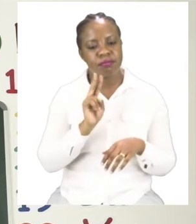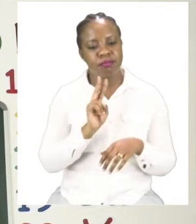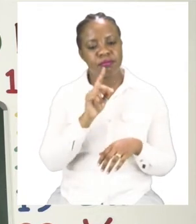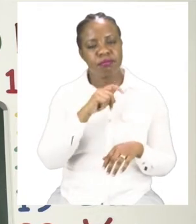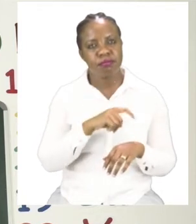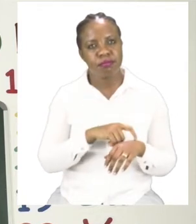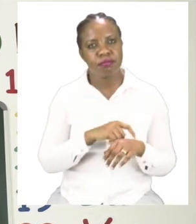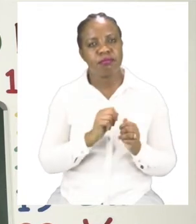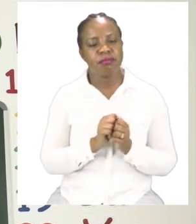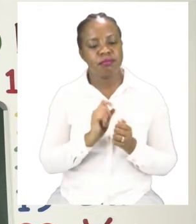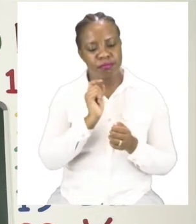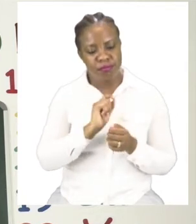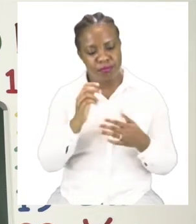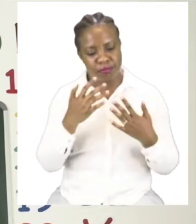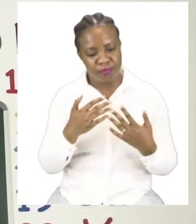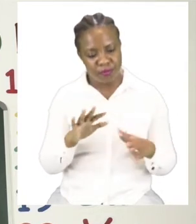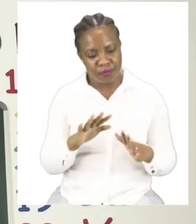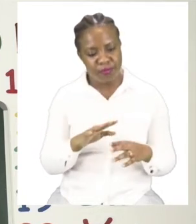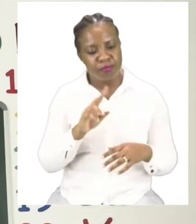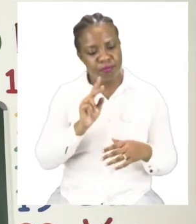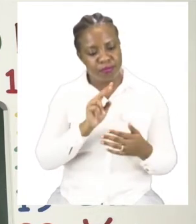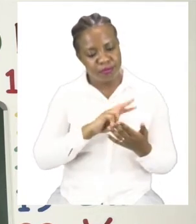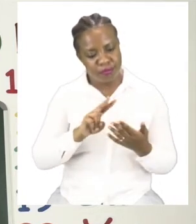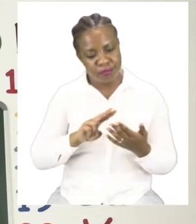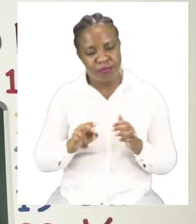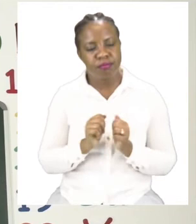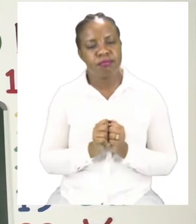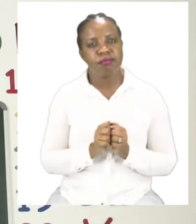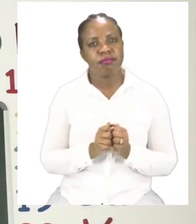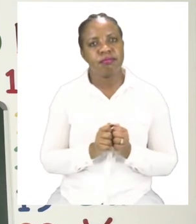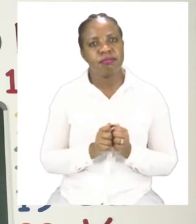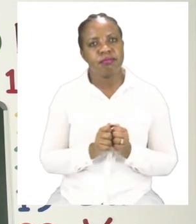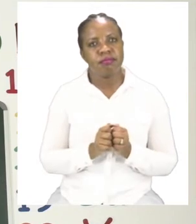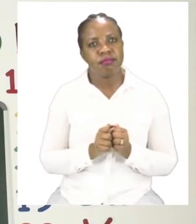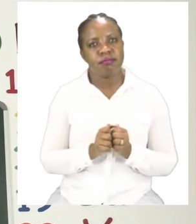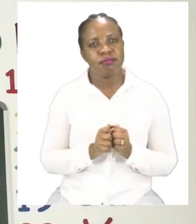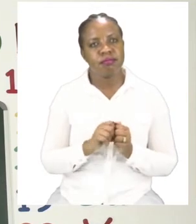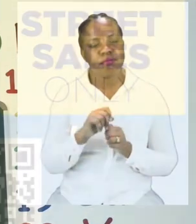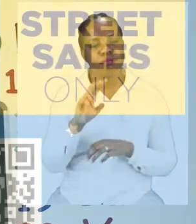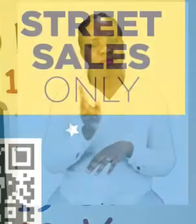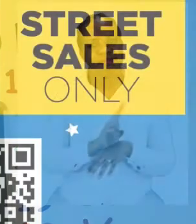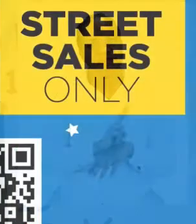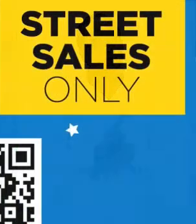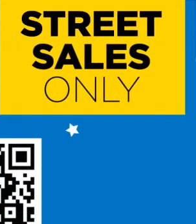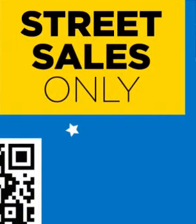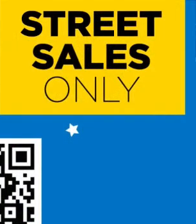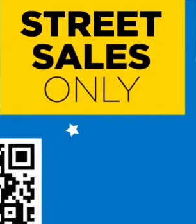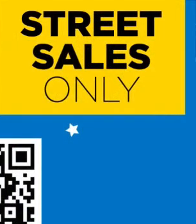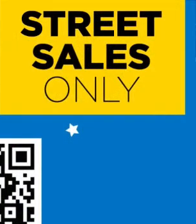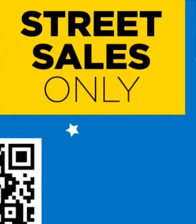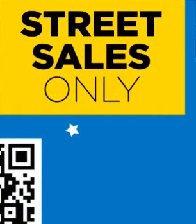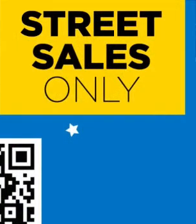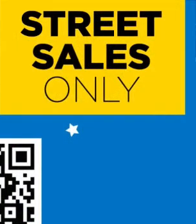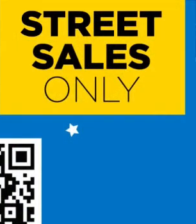read your sentences again. I will see you just now after our short advert break. Follow us on